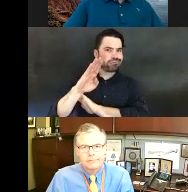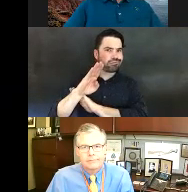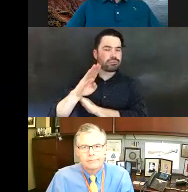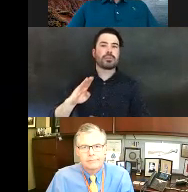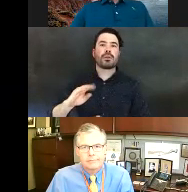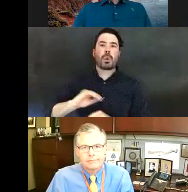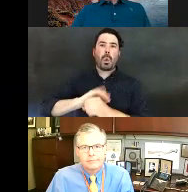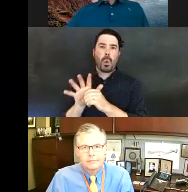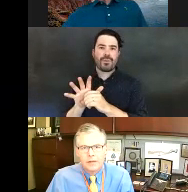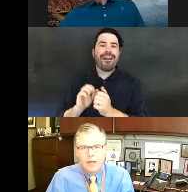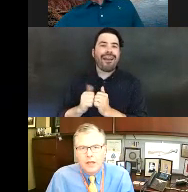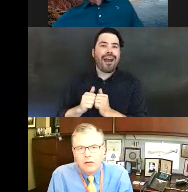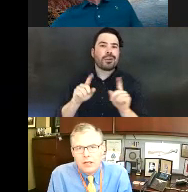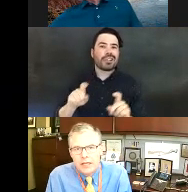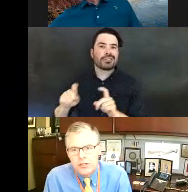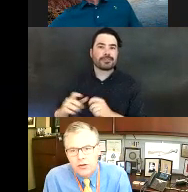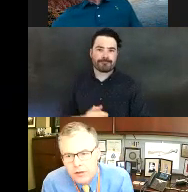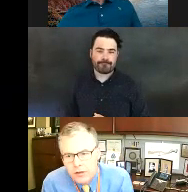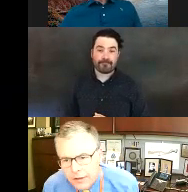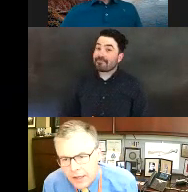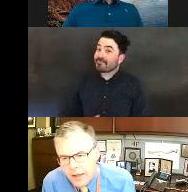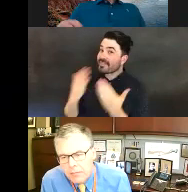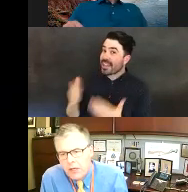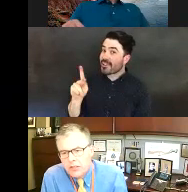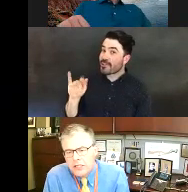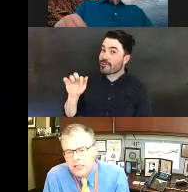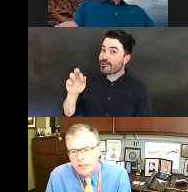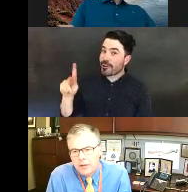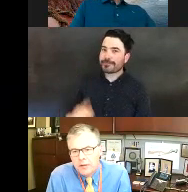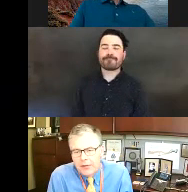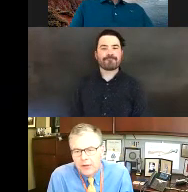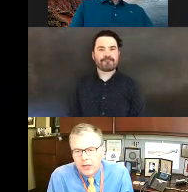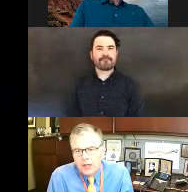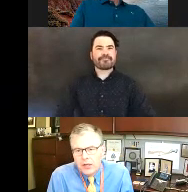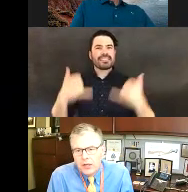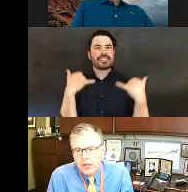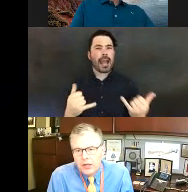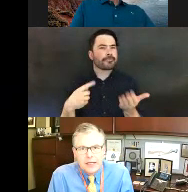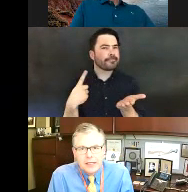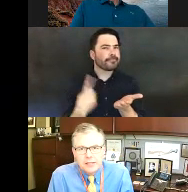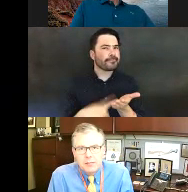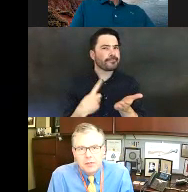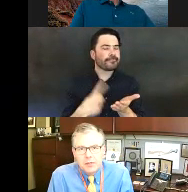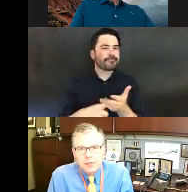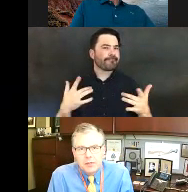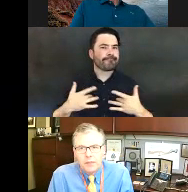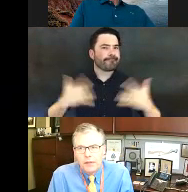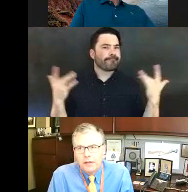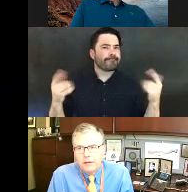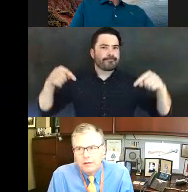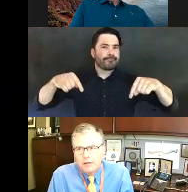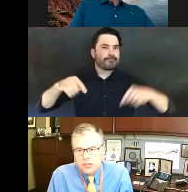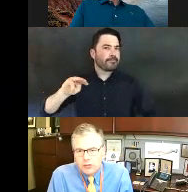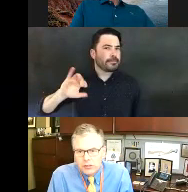you. Great, thanks, Kirk. I'll talk to you a little bit about where we stand in the state of Michigan, what